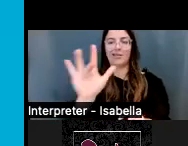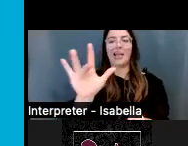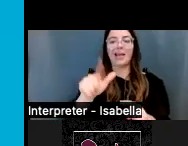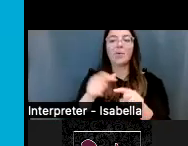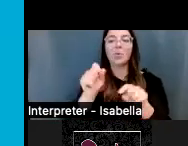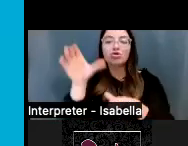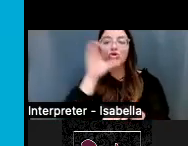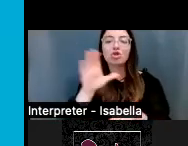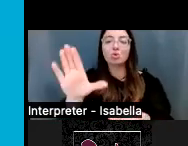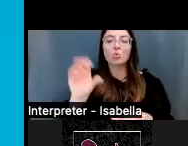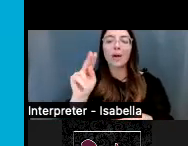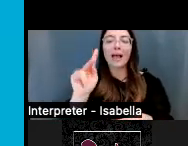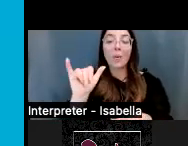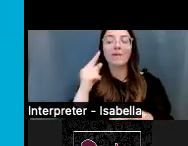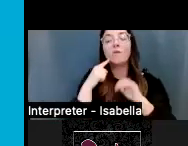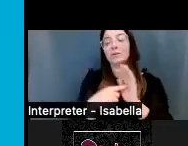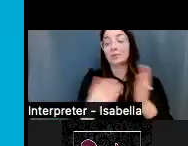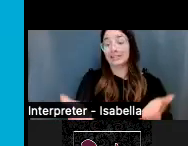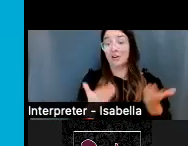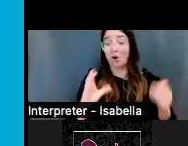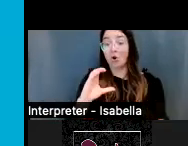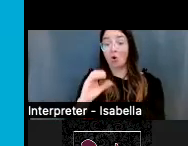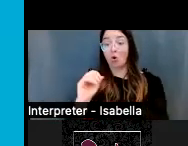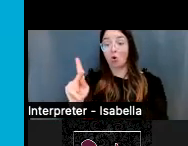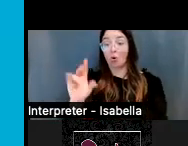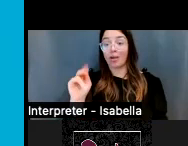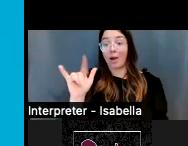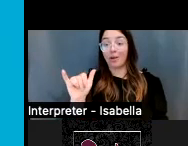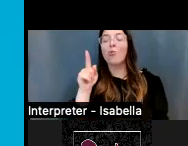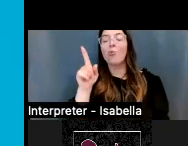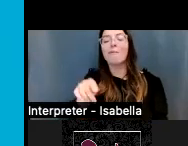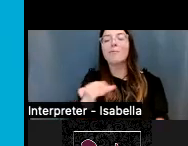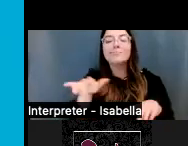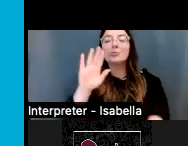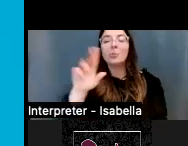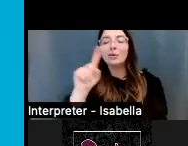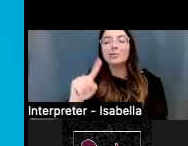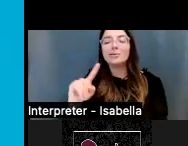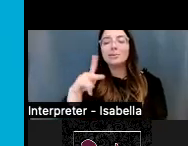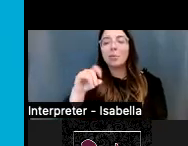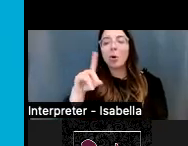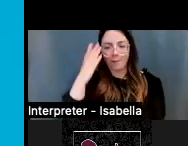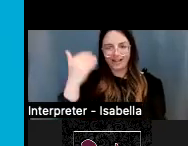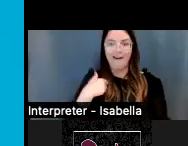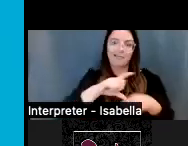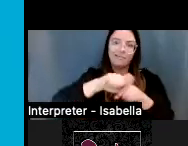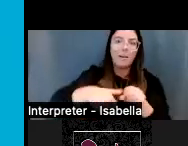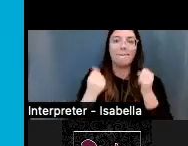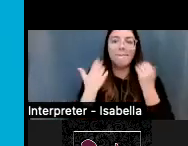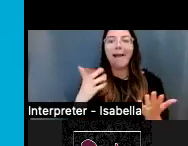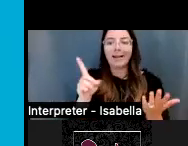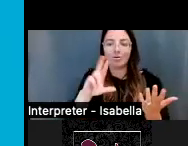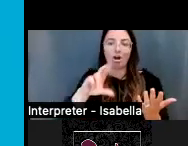larger counties, like here in Cook County, you'll have to provide your zip code because there's many, many different DRS offices that serve our huge population